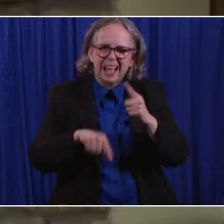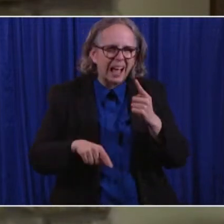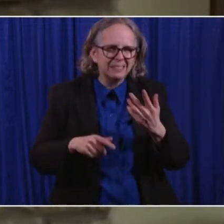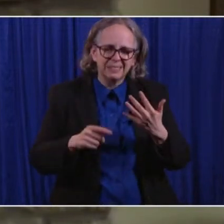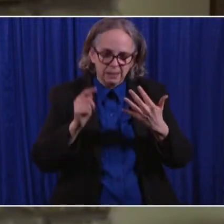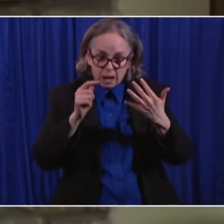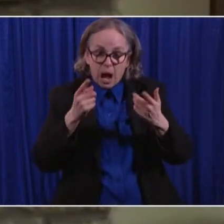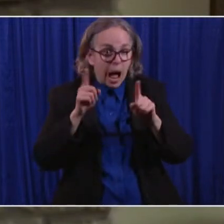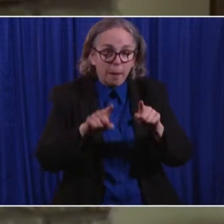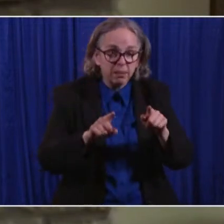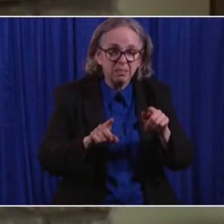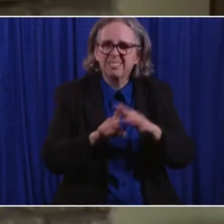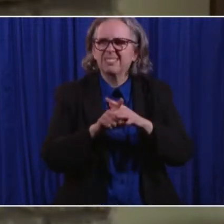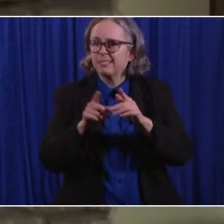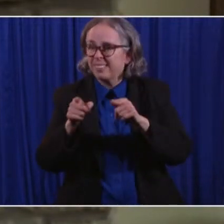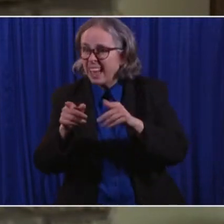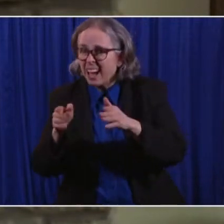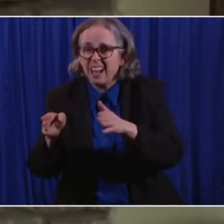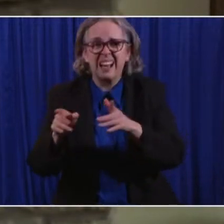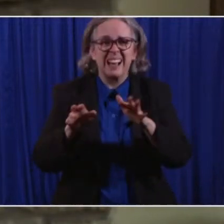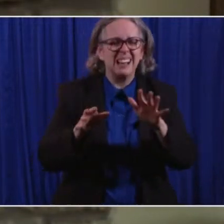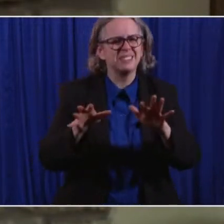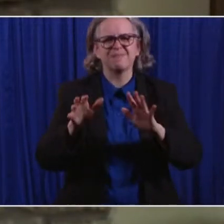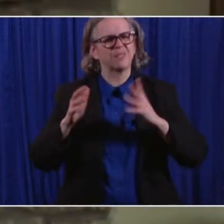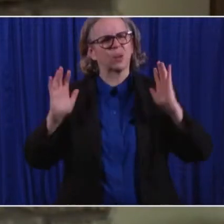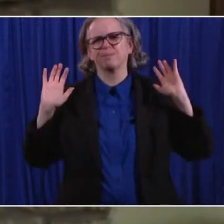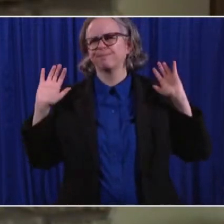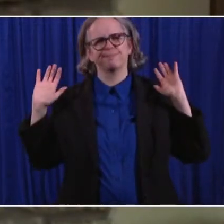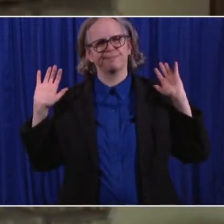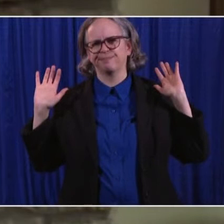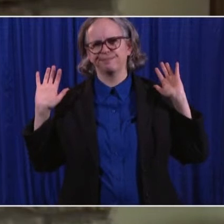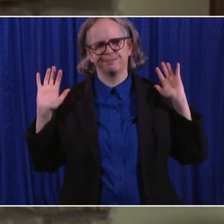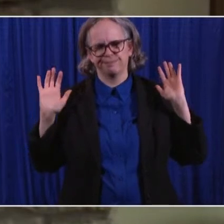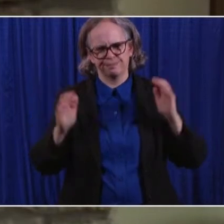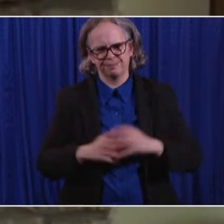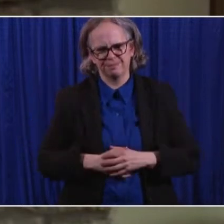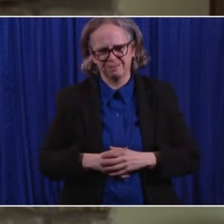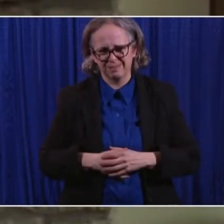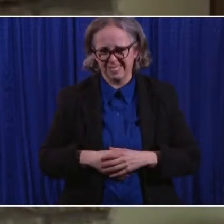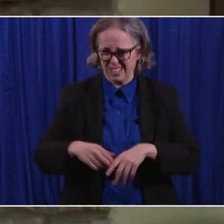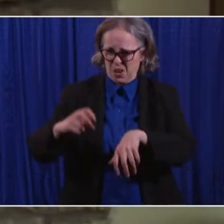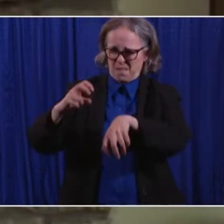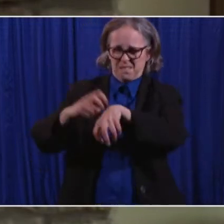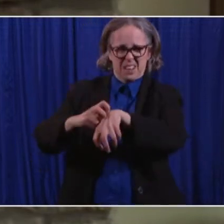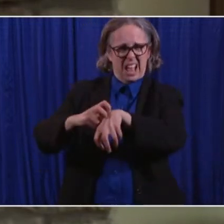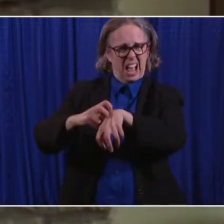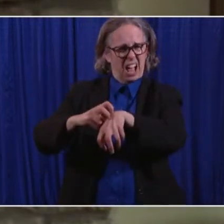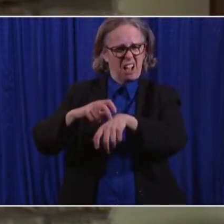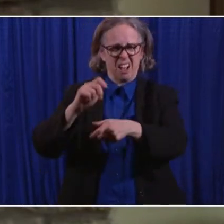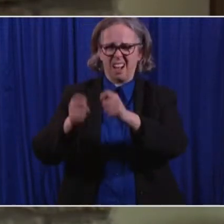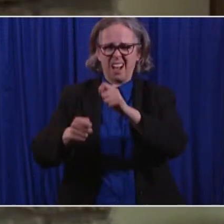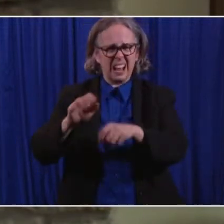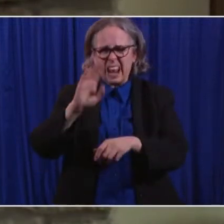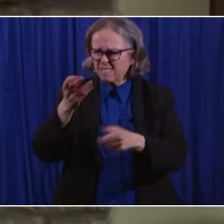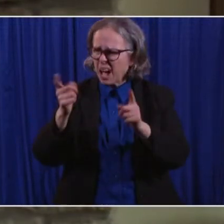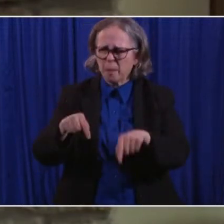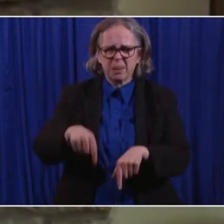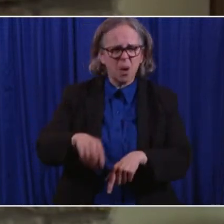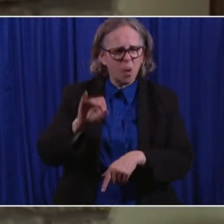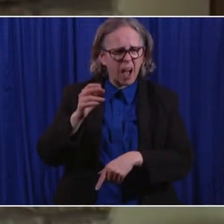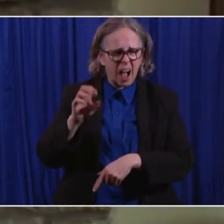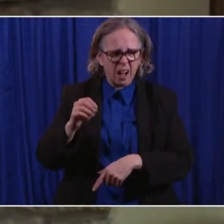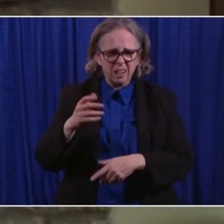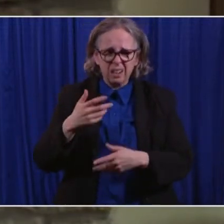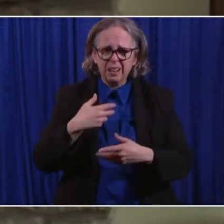We've not had the vaccine before, nor have we had this variant before. So we don't know how that's going to play out.